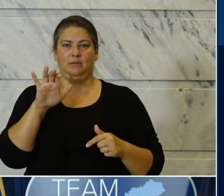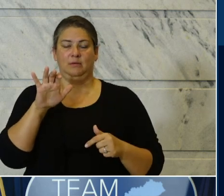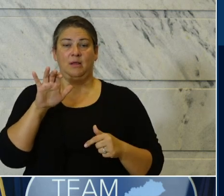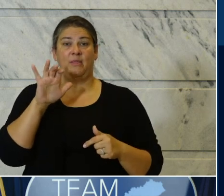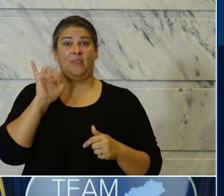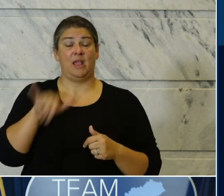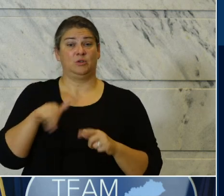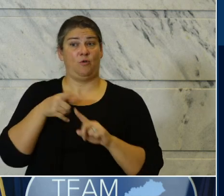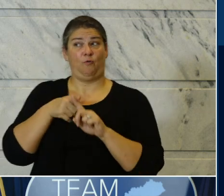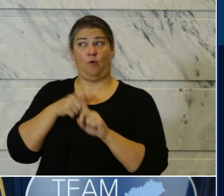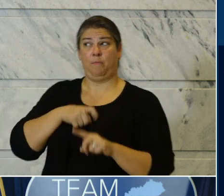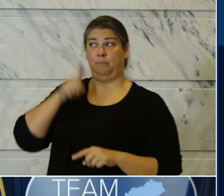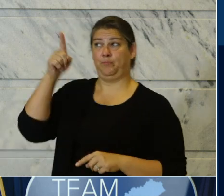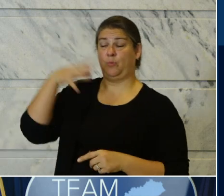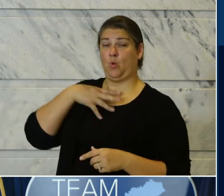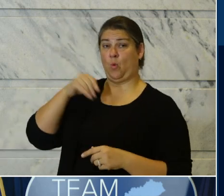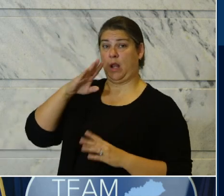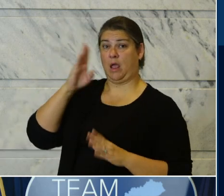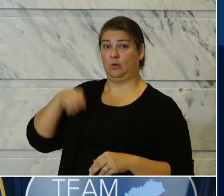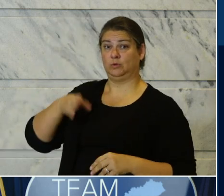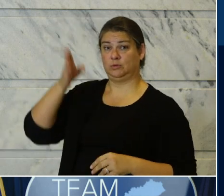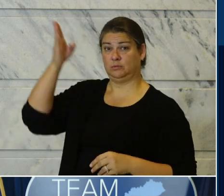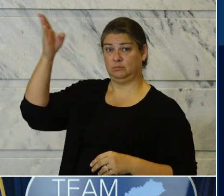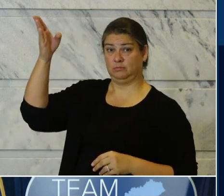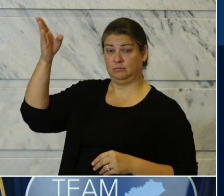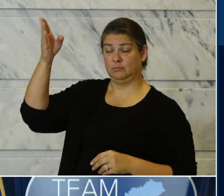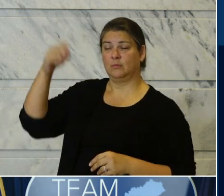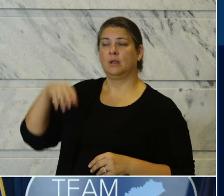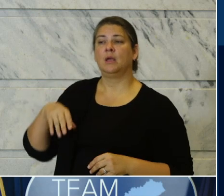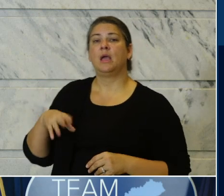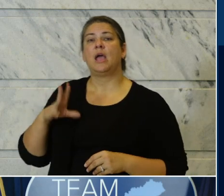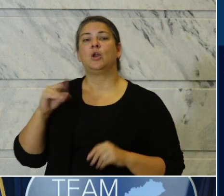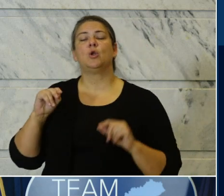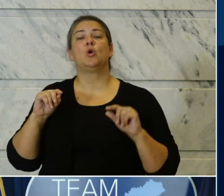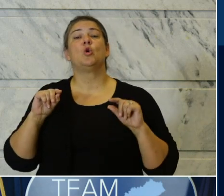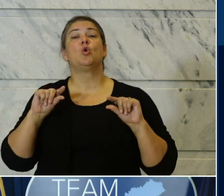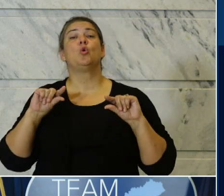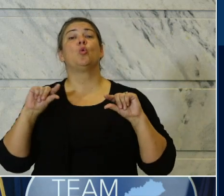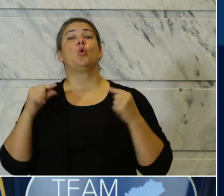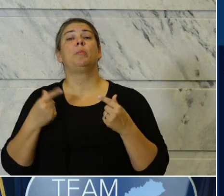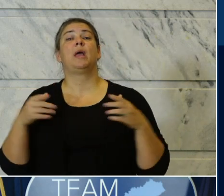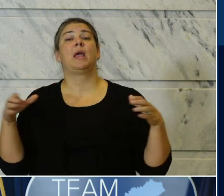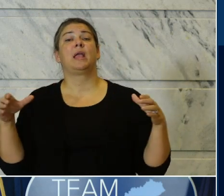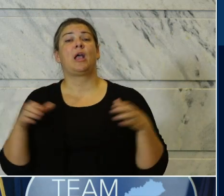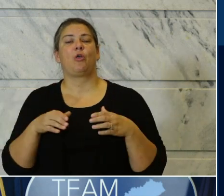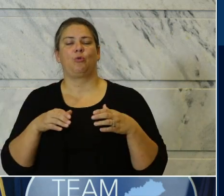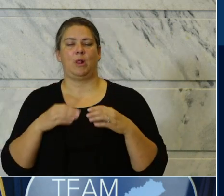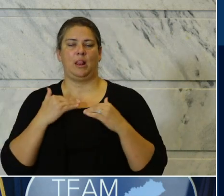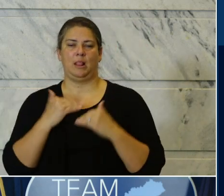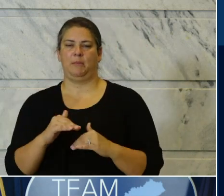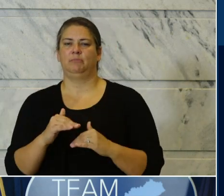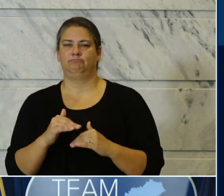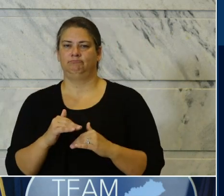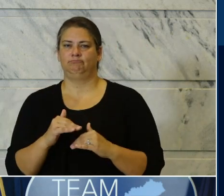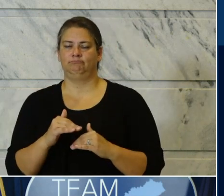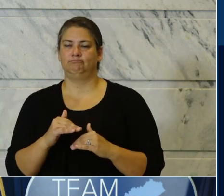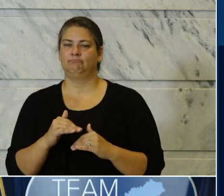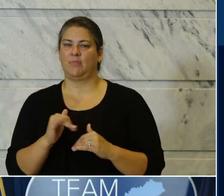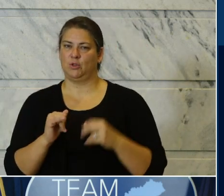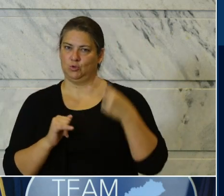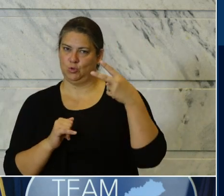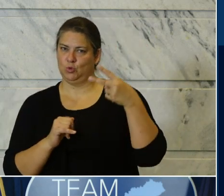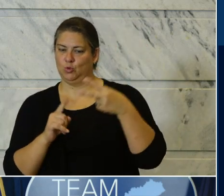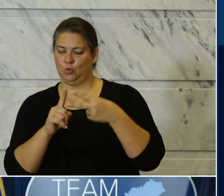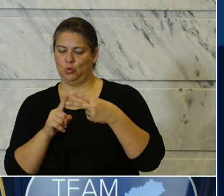from the White House. And group gatherings should be limited. Those are two major steps we